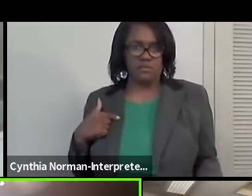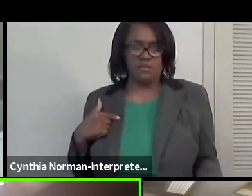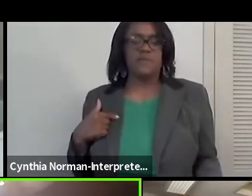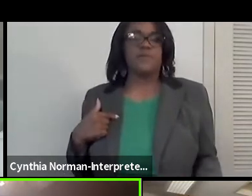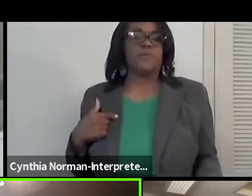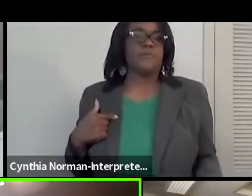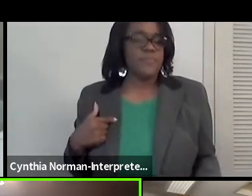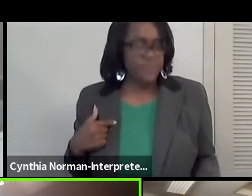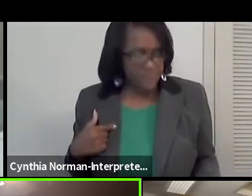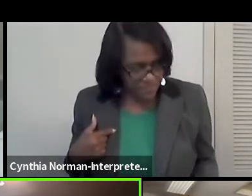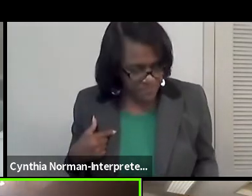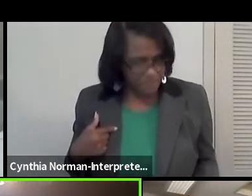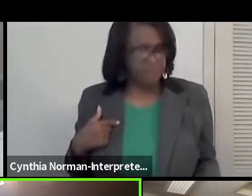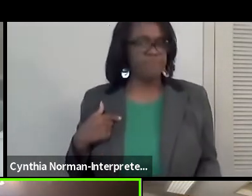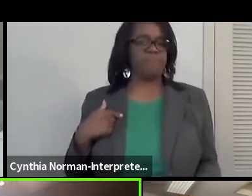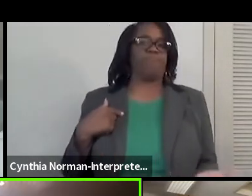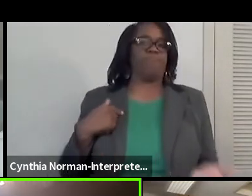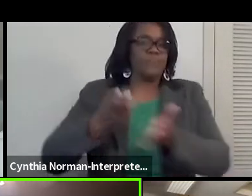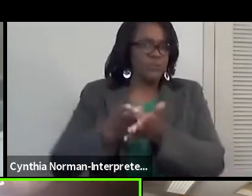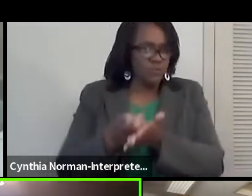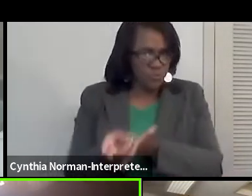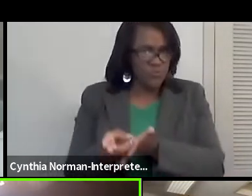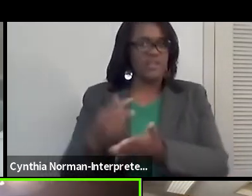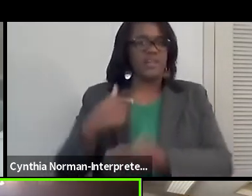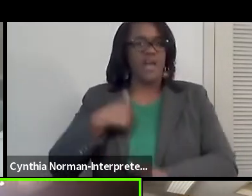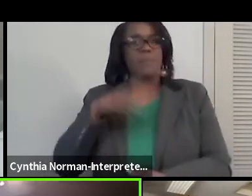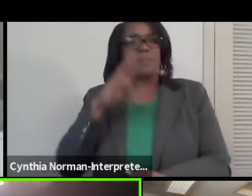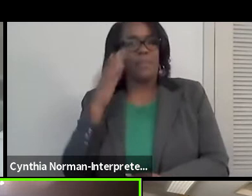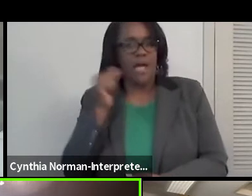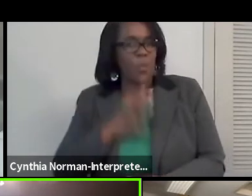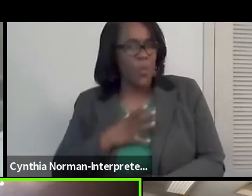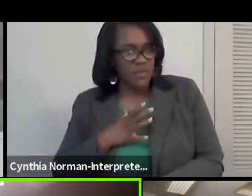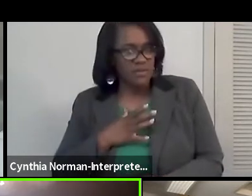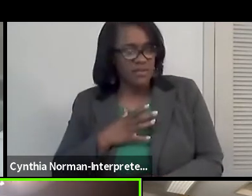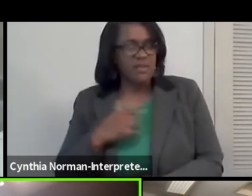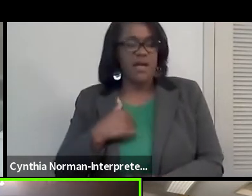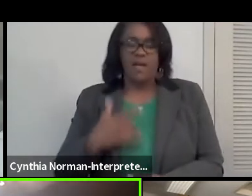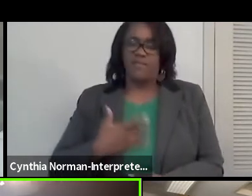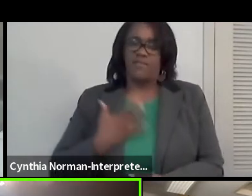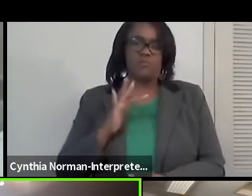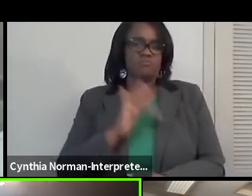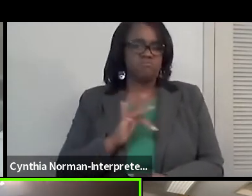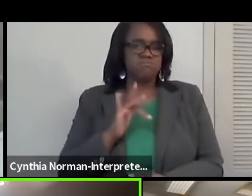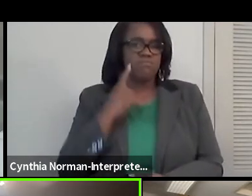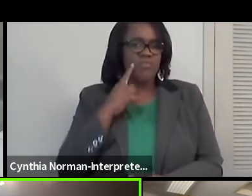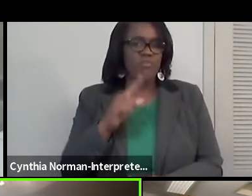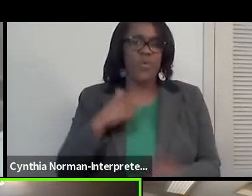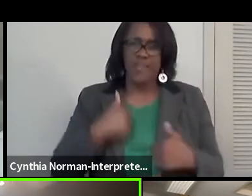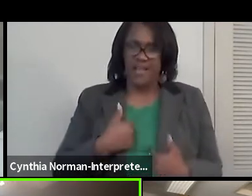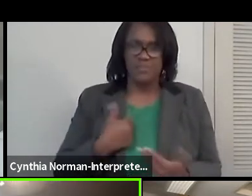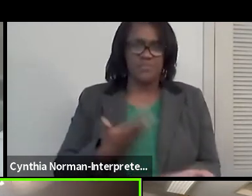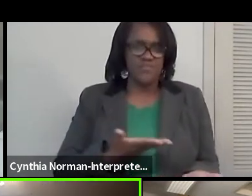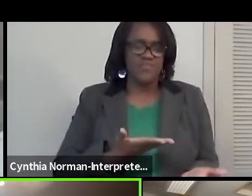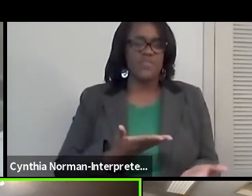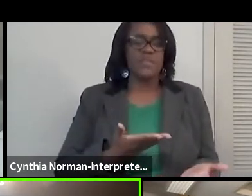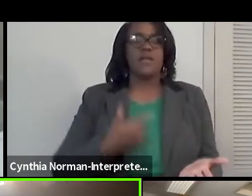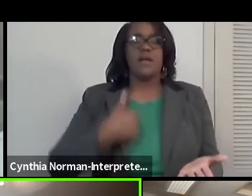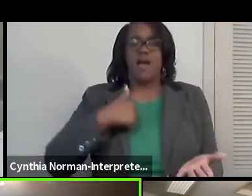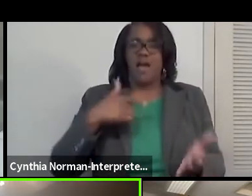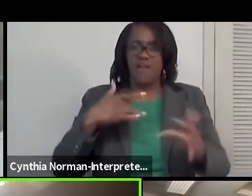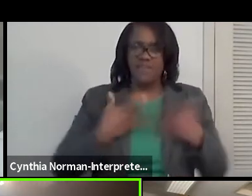And truthfully, as a Black woman, I really feel for this species, and I feel that there is a